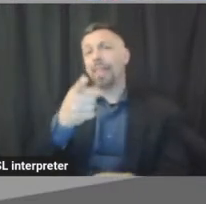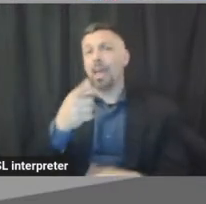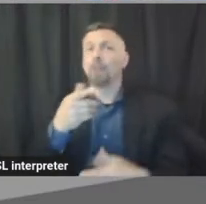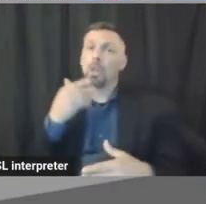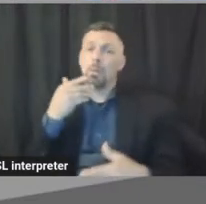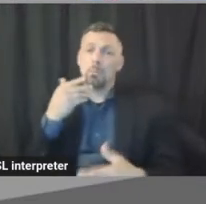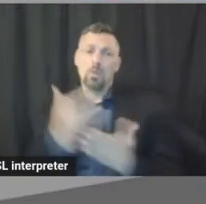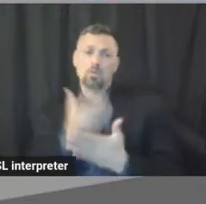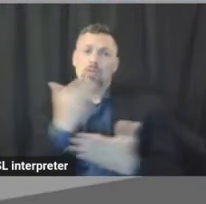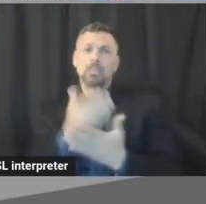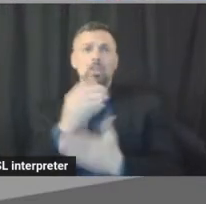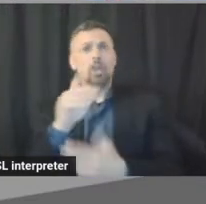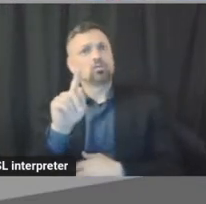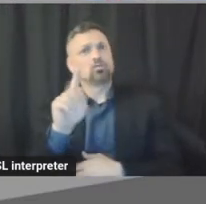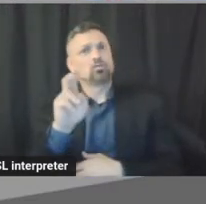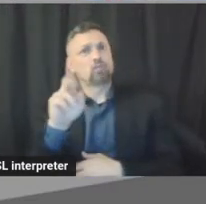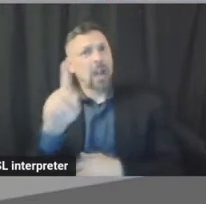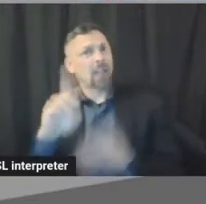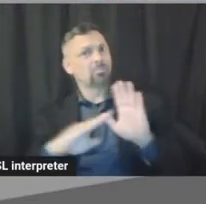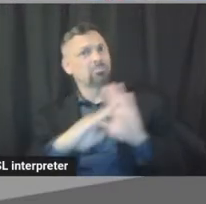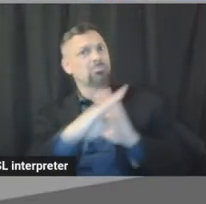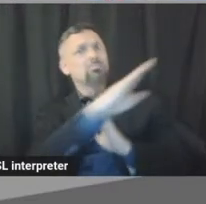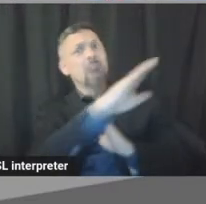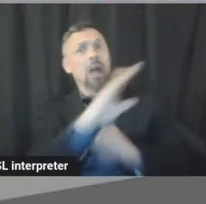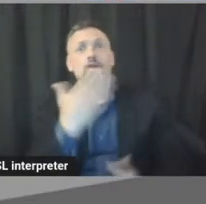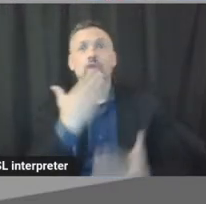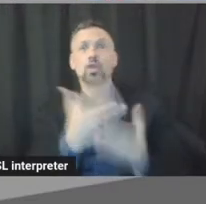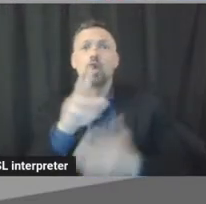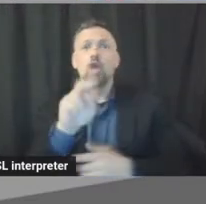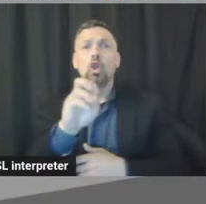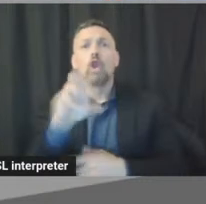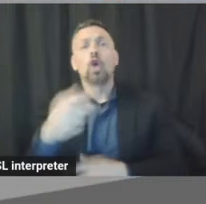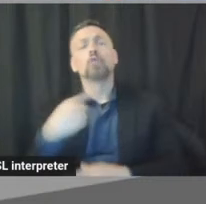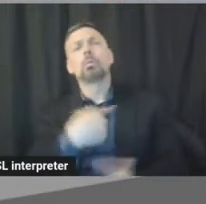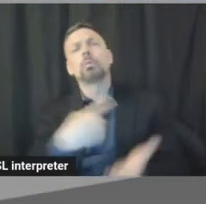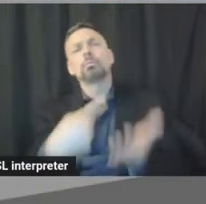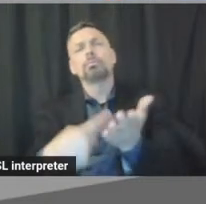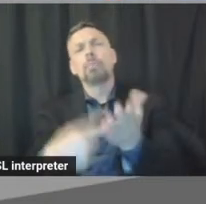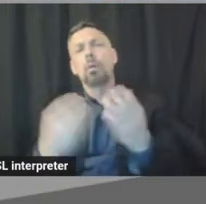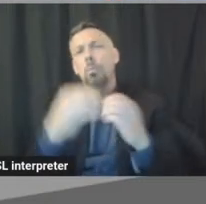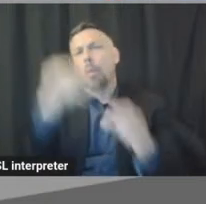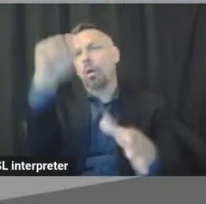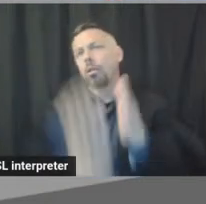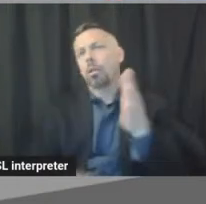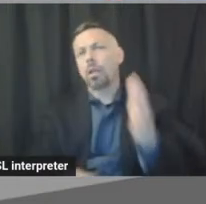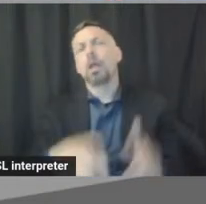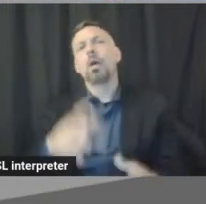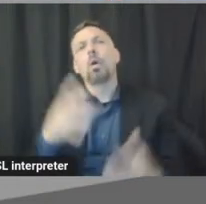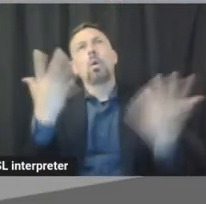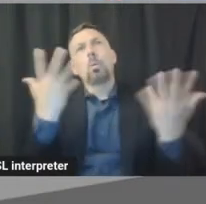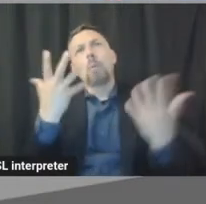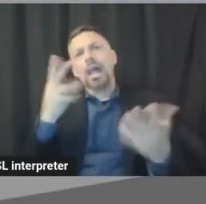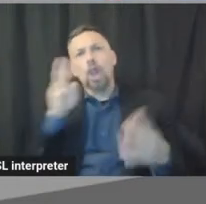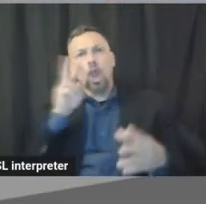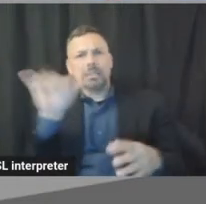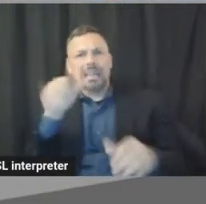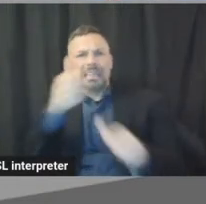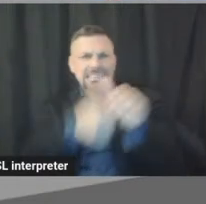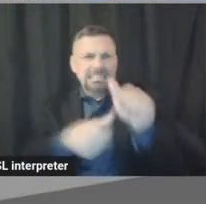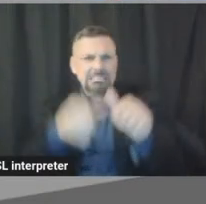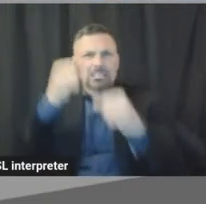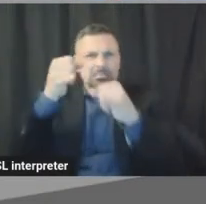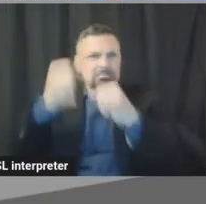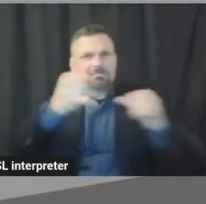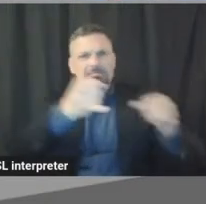trend. This is the good news. We're going to talk a little bit more about that now, what it looks like in the states.